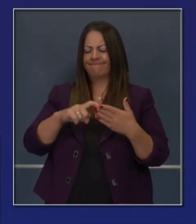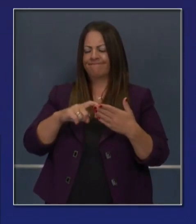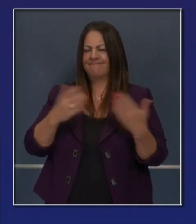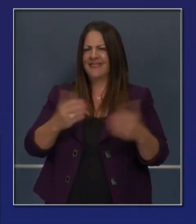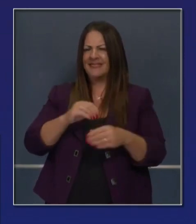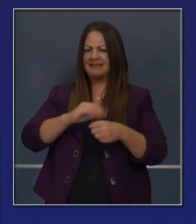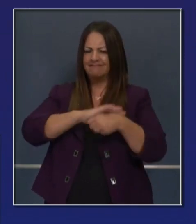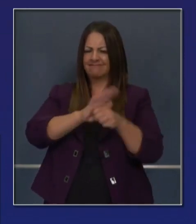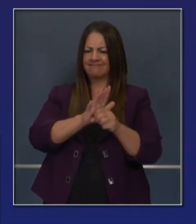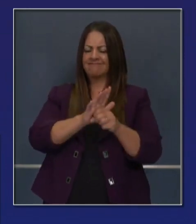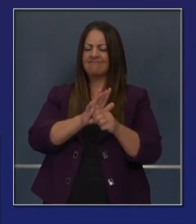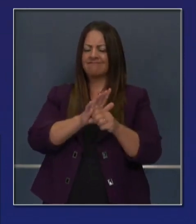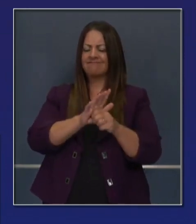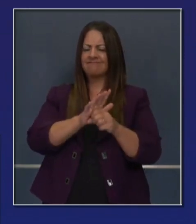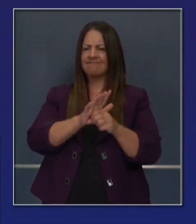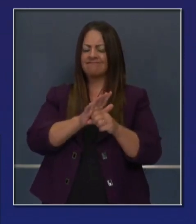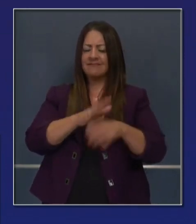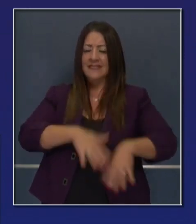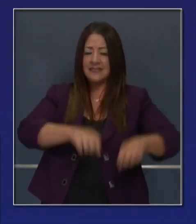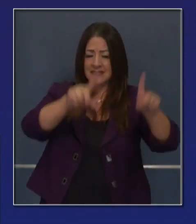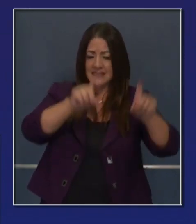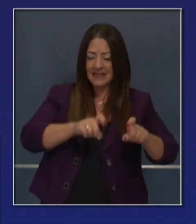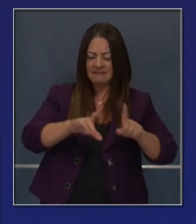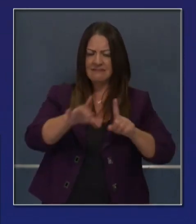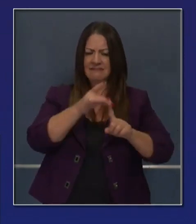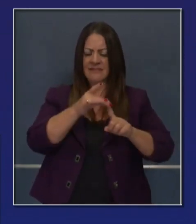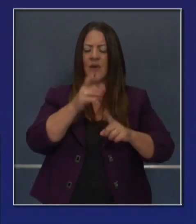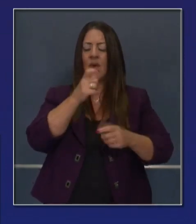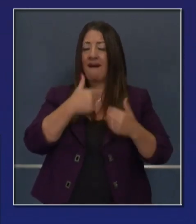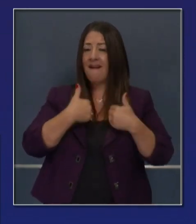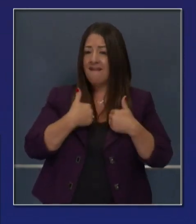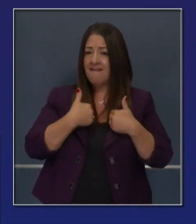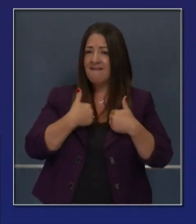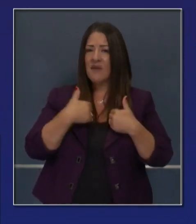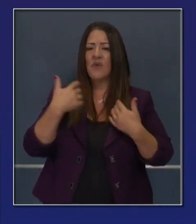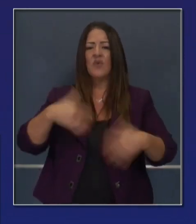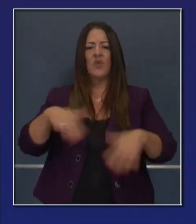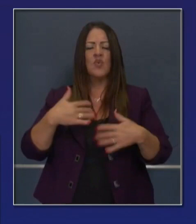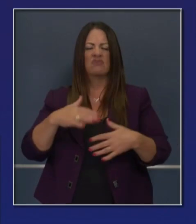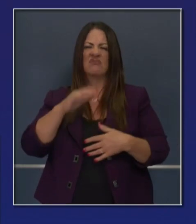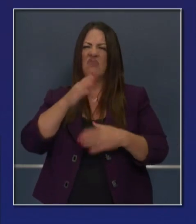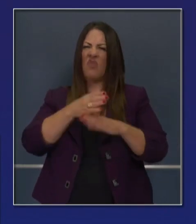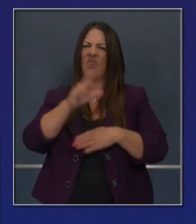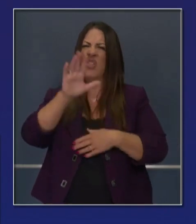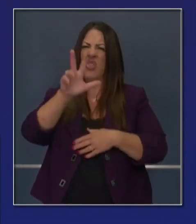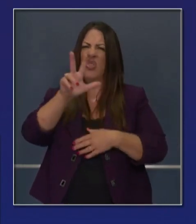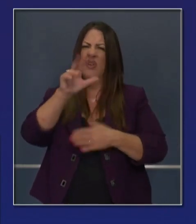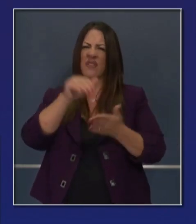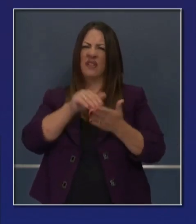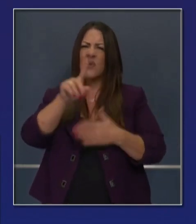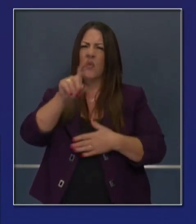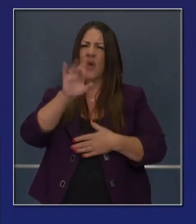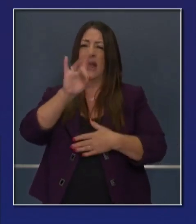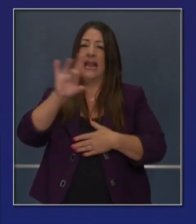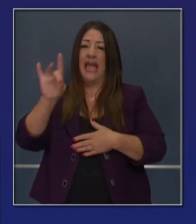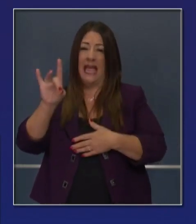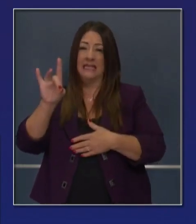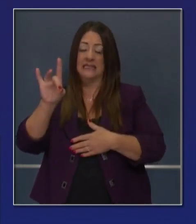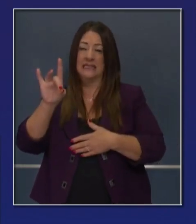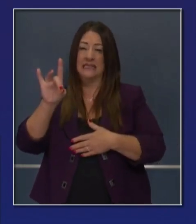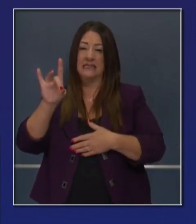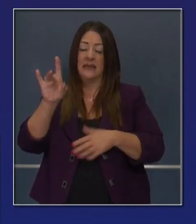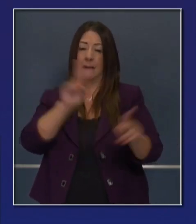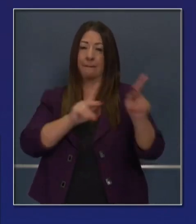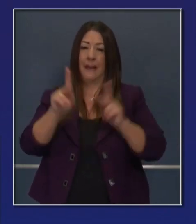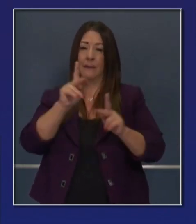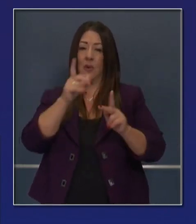state of California, the last 24-hour period, we've recorded 3,188 total number of new positive COVID